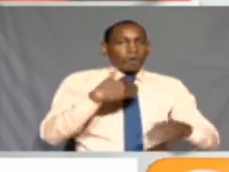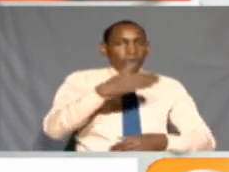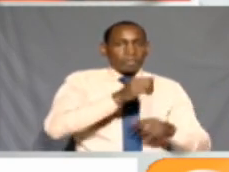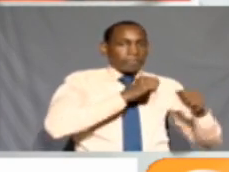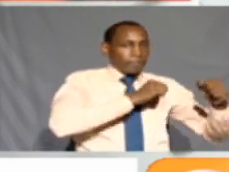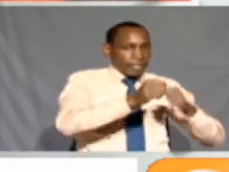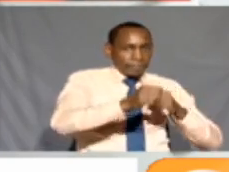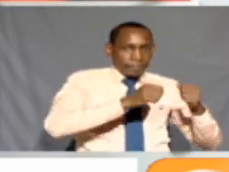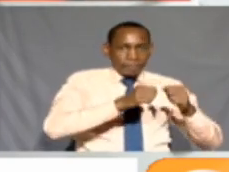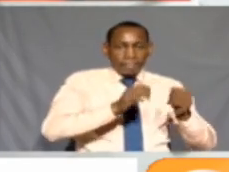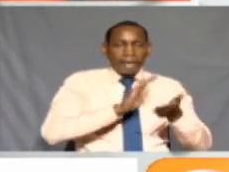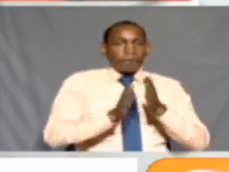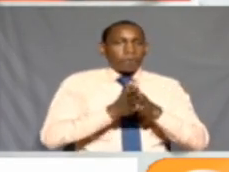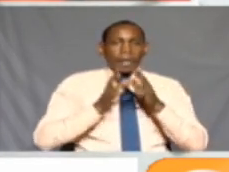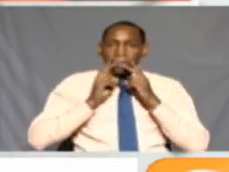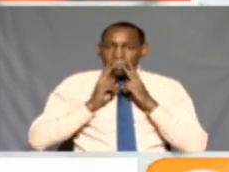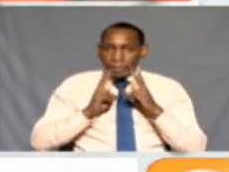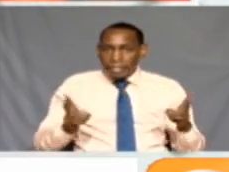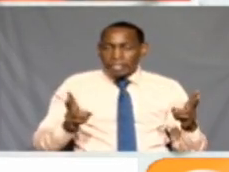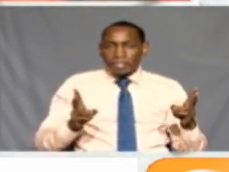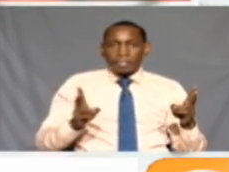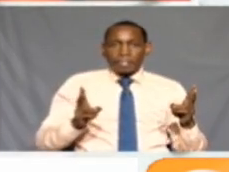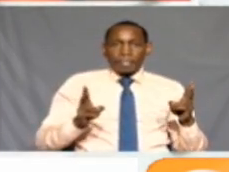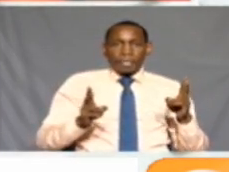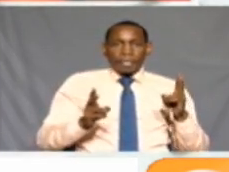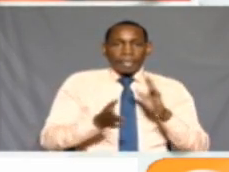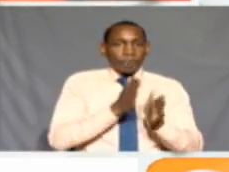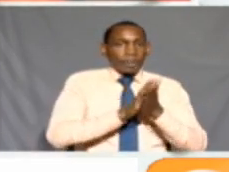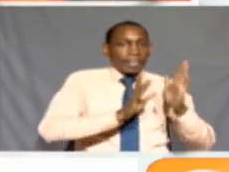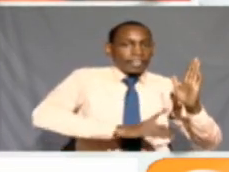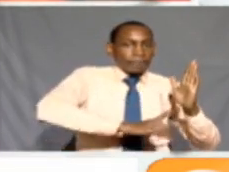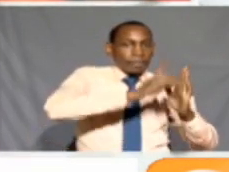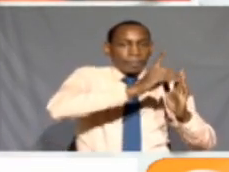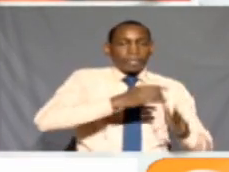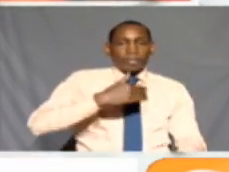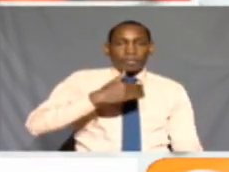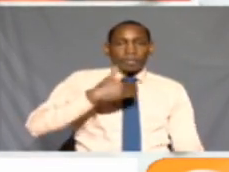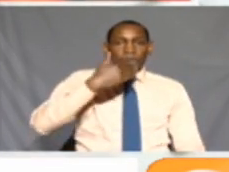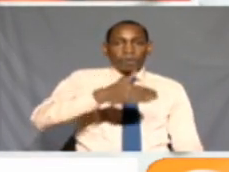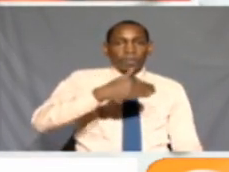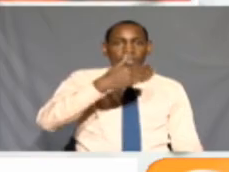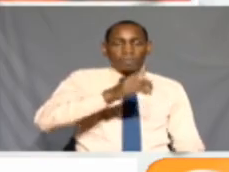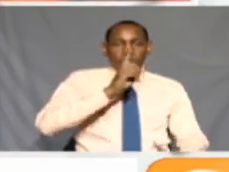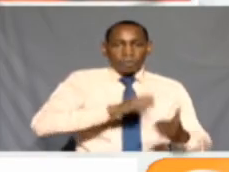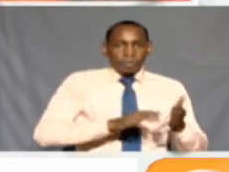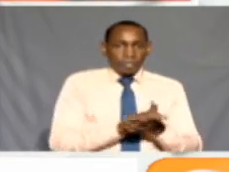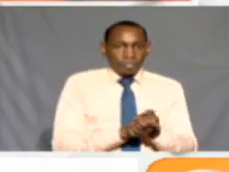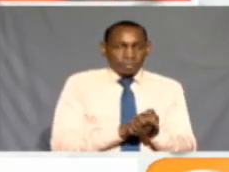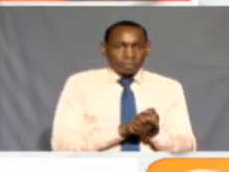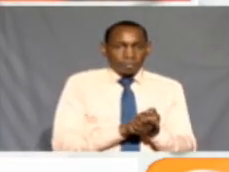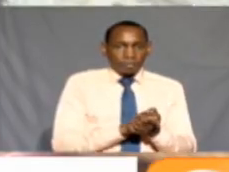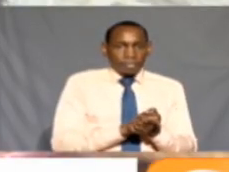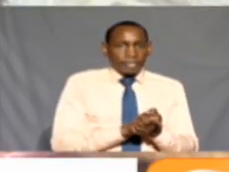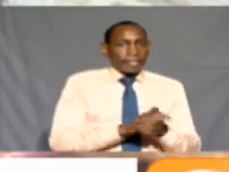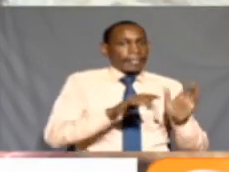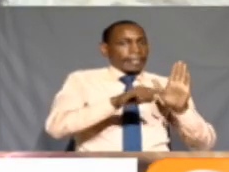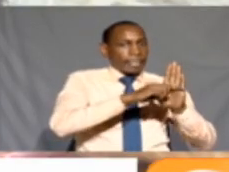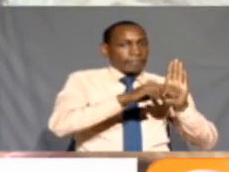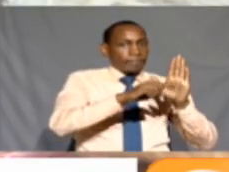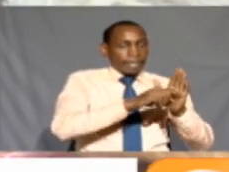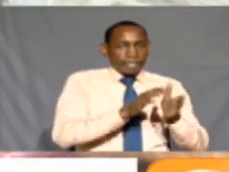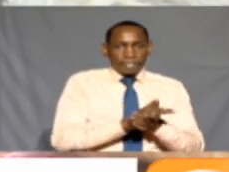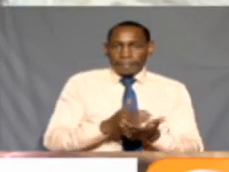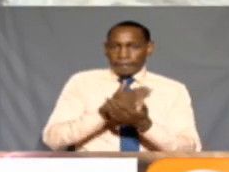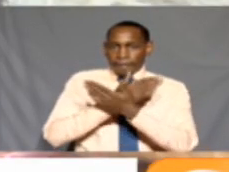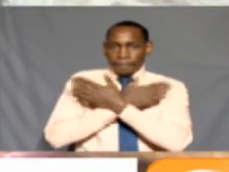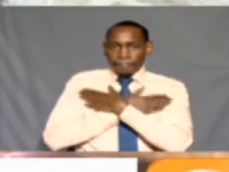never about making peace. It was never about growth. It was all about vindicating others and that kind of a thing. His